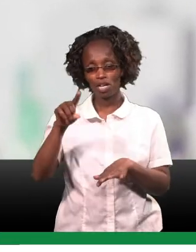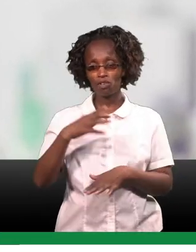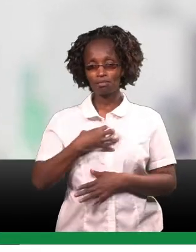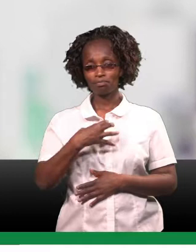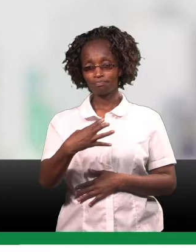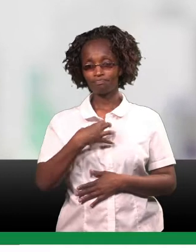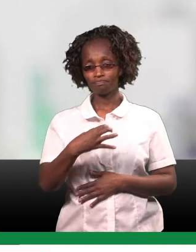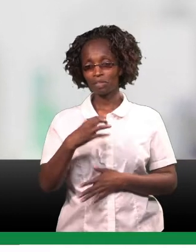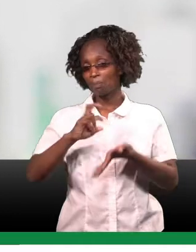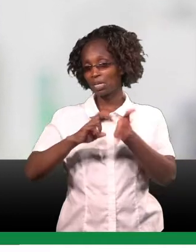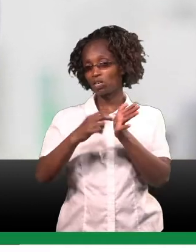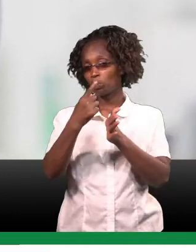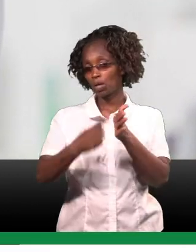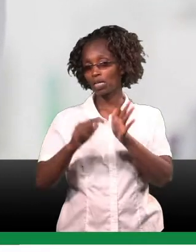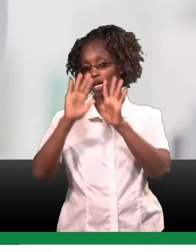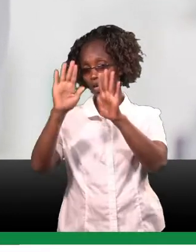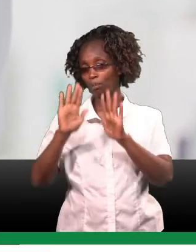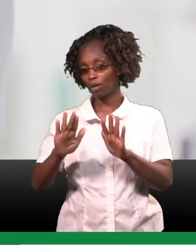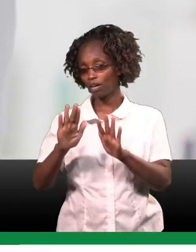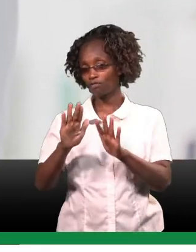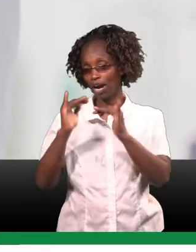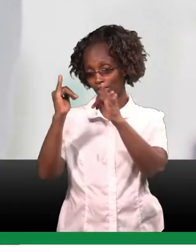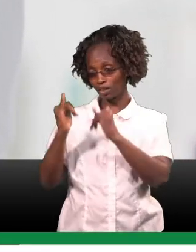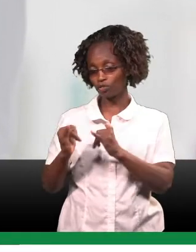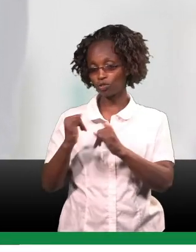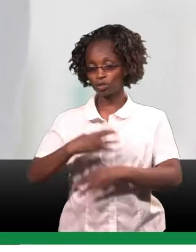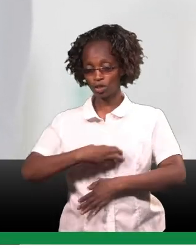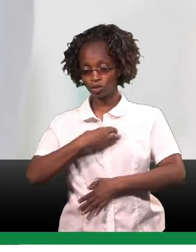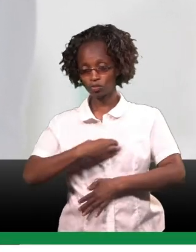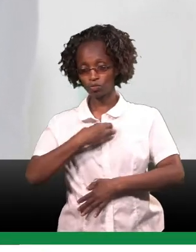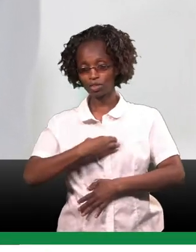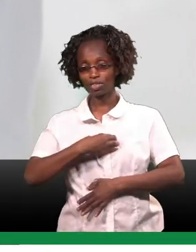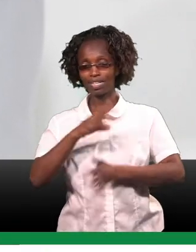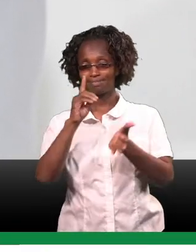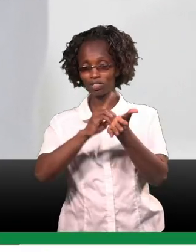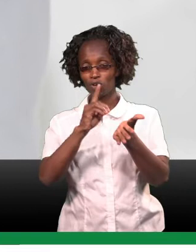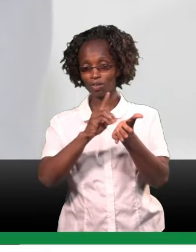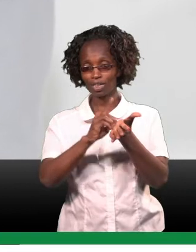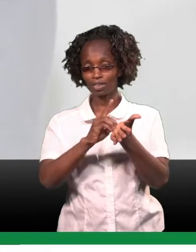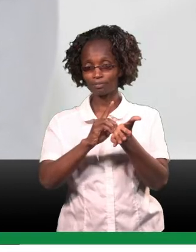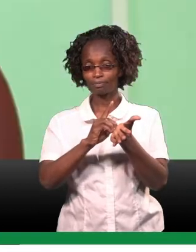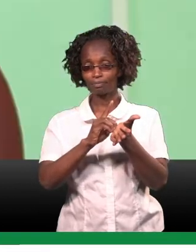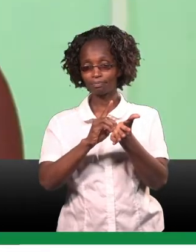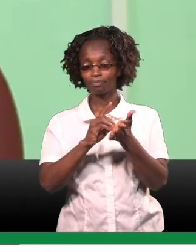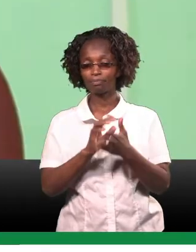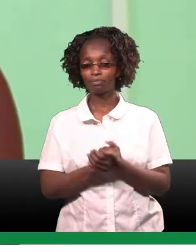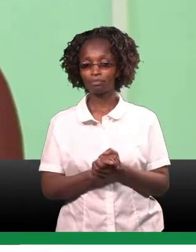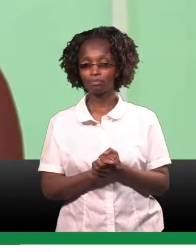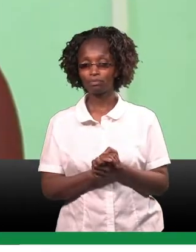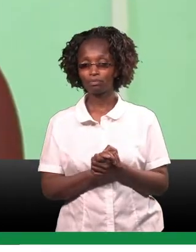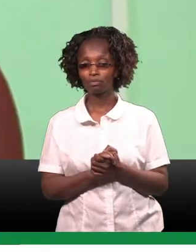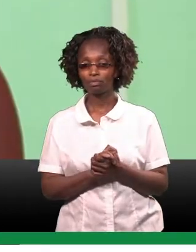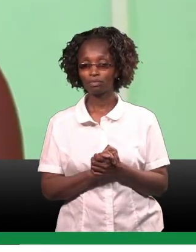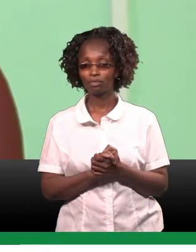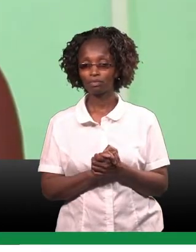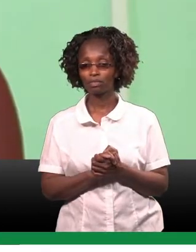endapo utaona dalili hizo na kuanza matibabu mapema, kwani huchangia hali tata. The most common signs